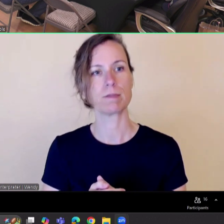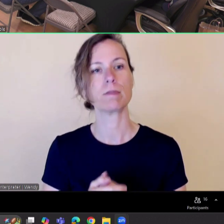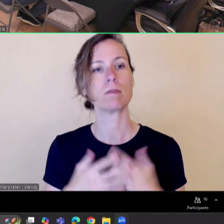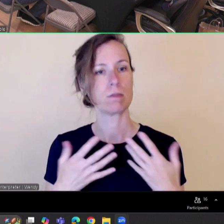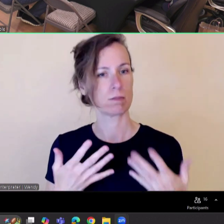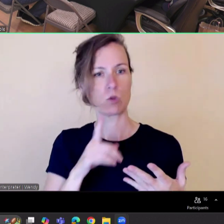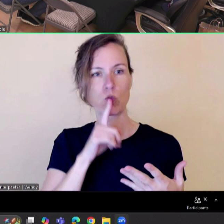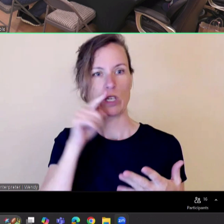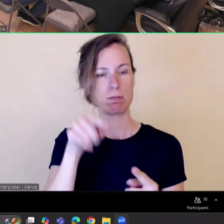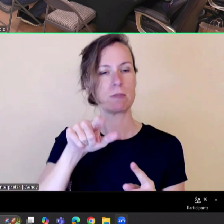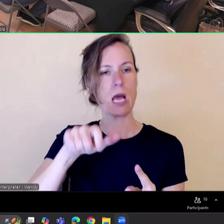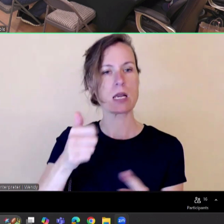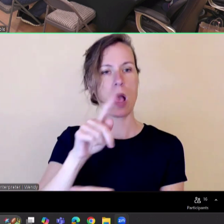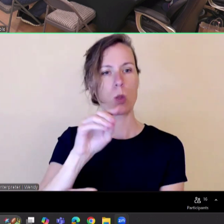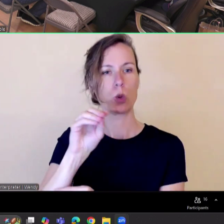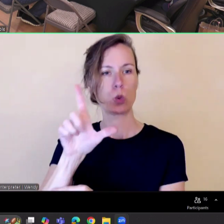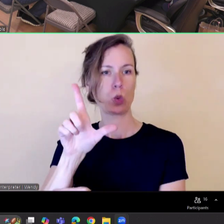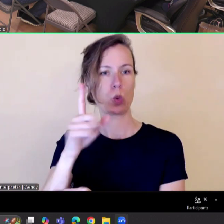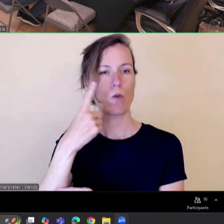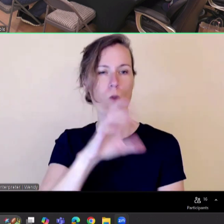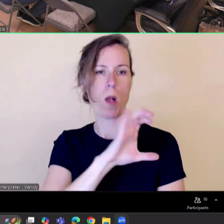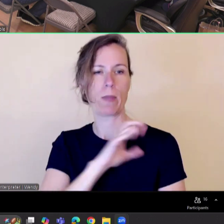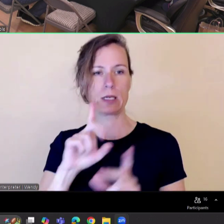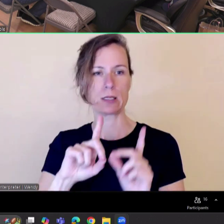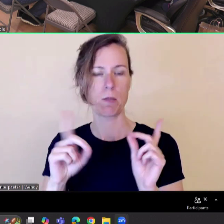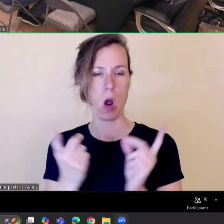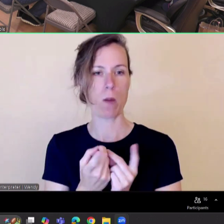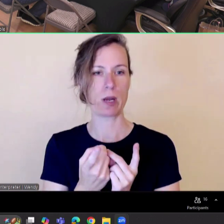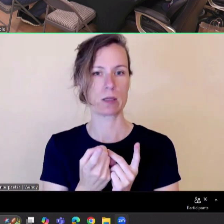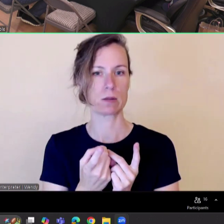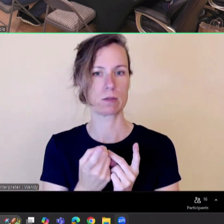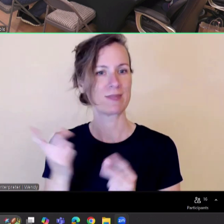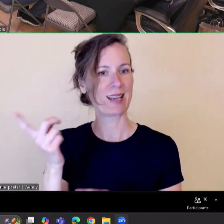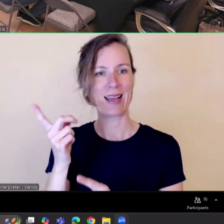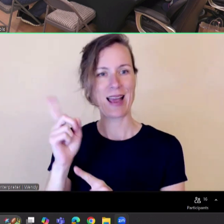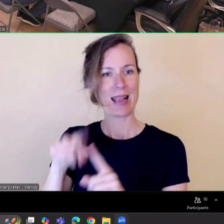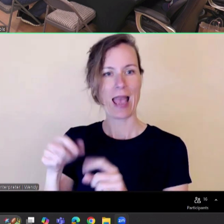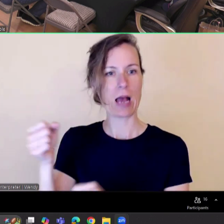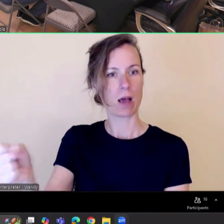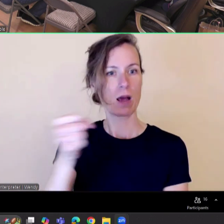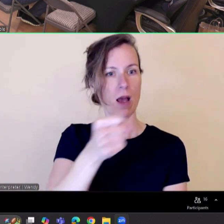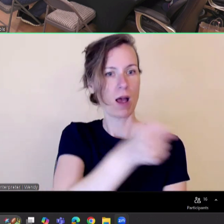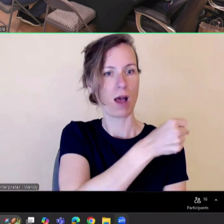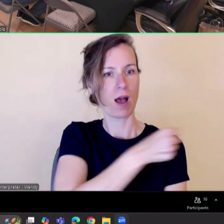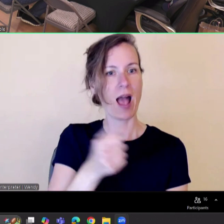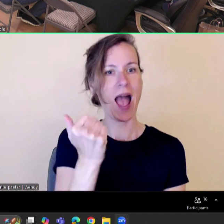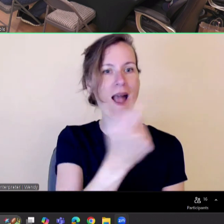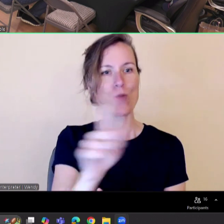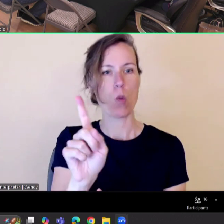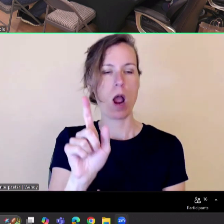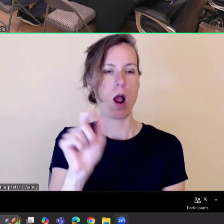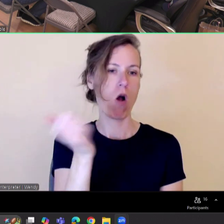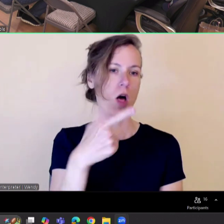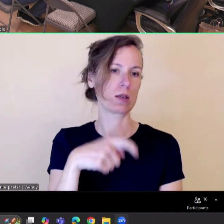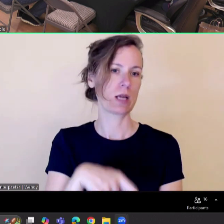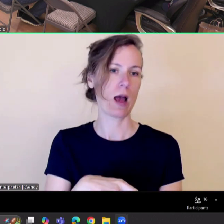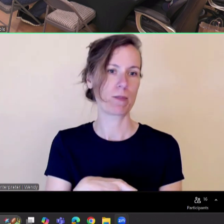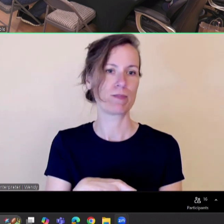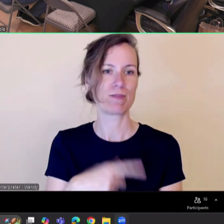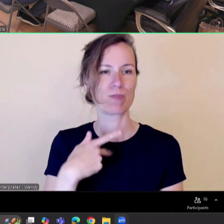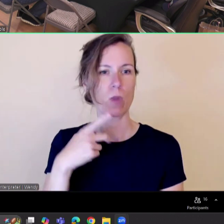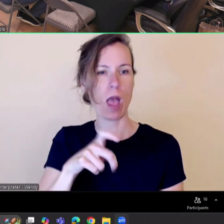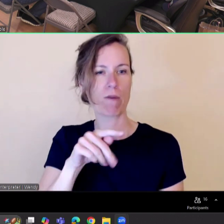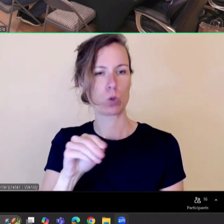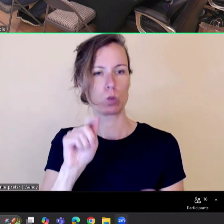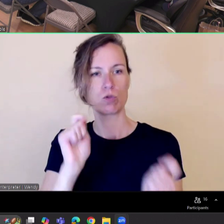the police department. They can't be everywhere all the time, and we've got to change the behavior. And we've